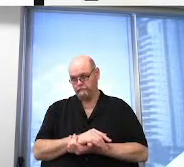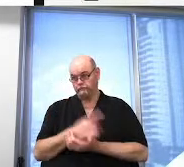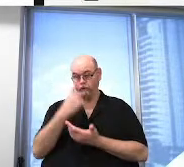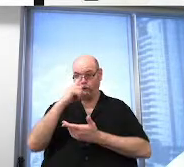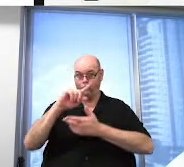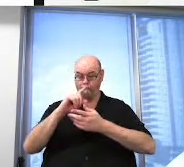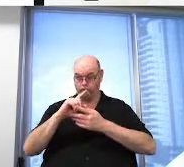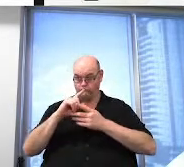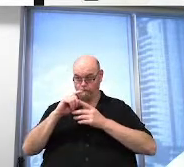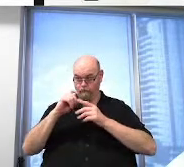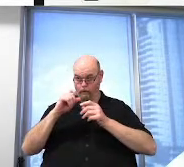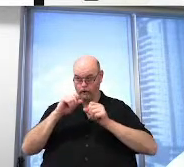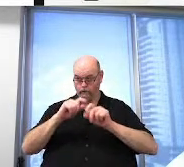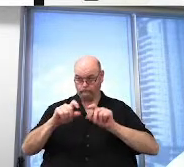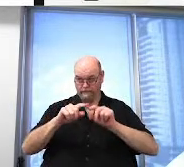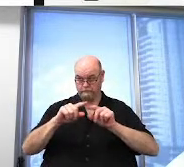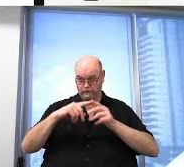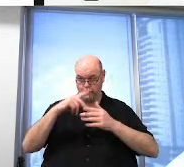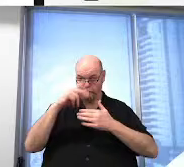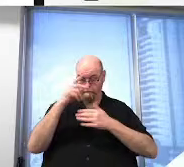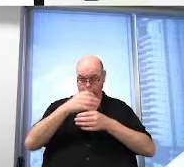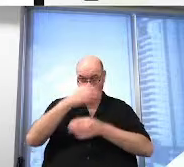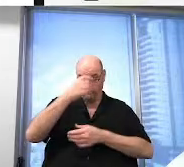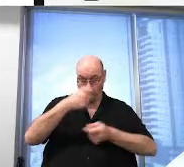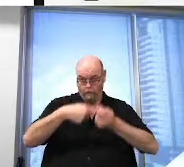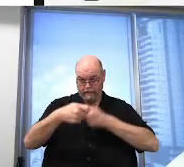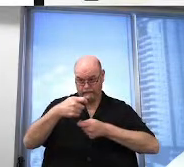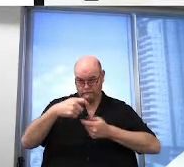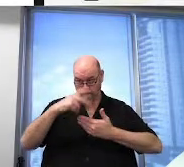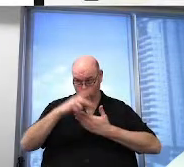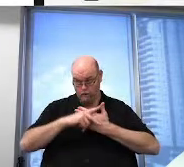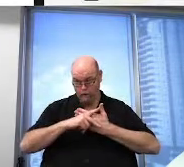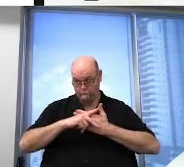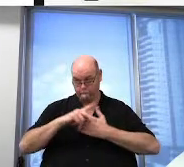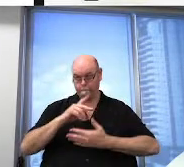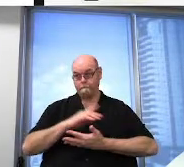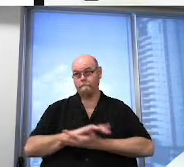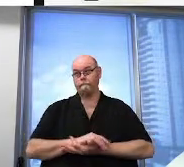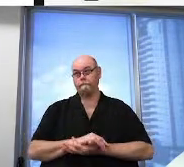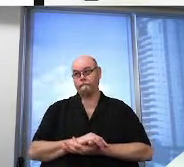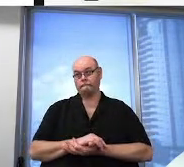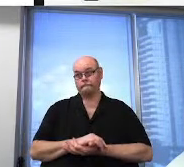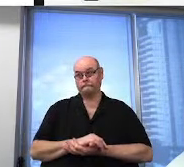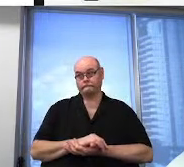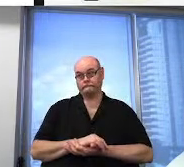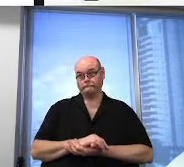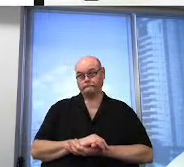It's one of the pay. programs. For the transmission pole replacement program? Mhm. Yes.